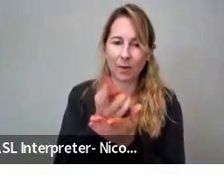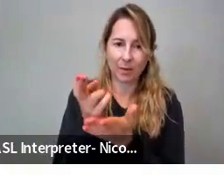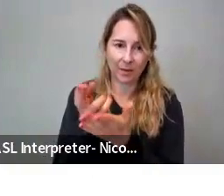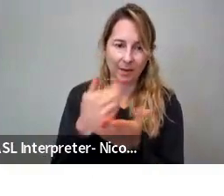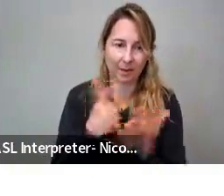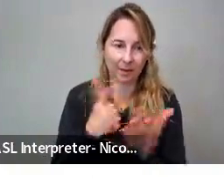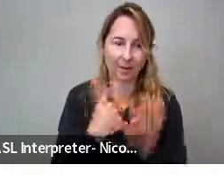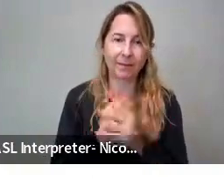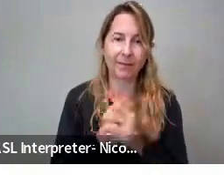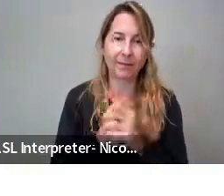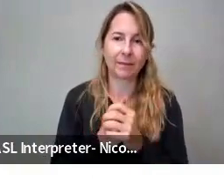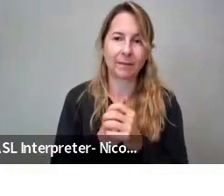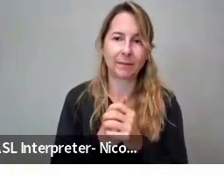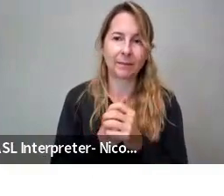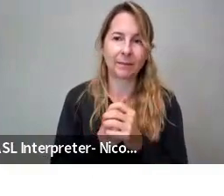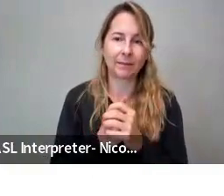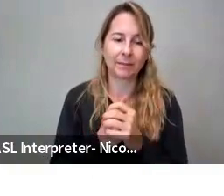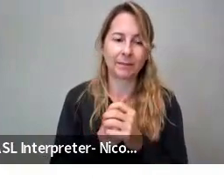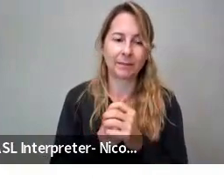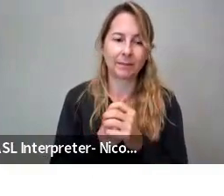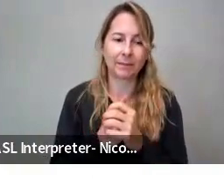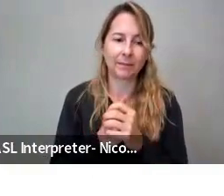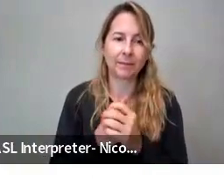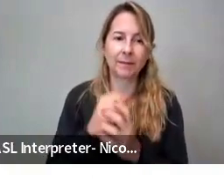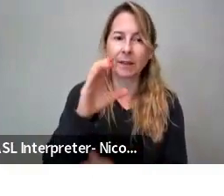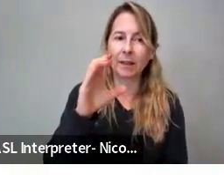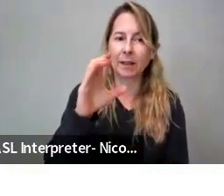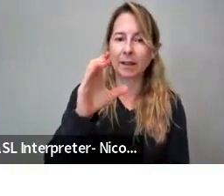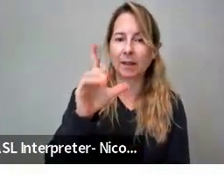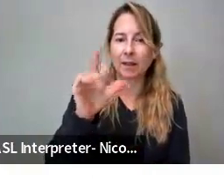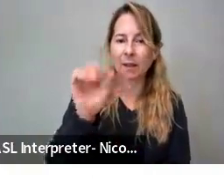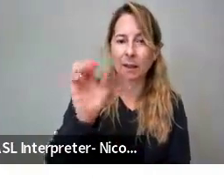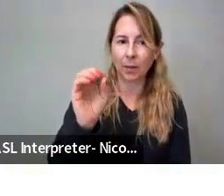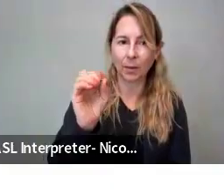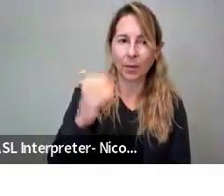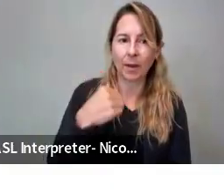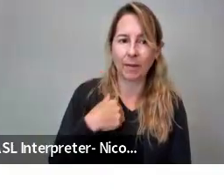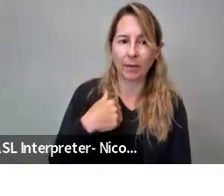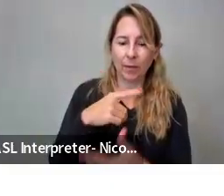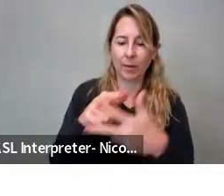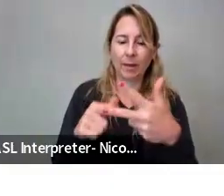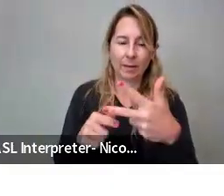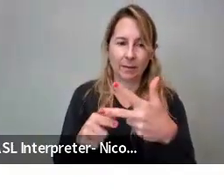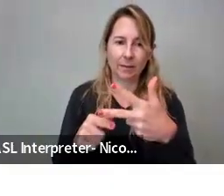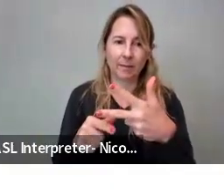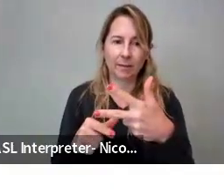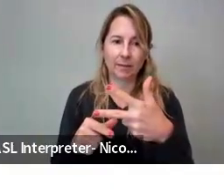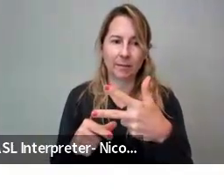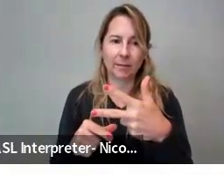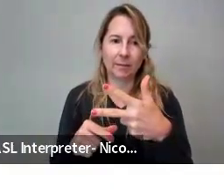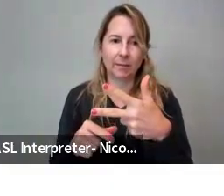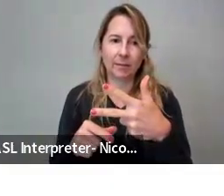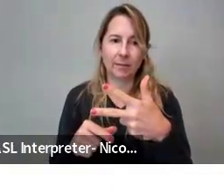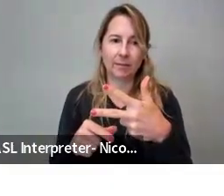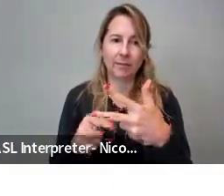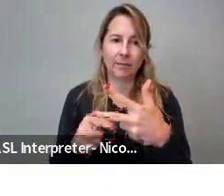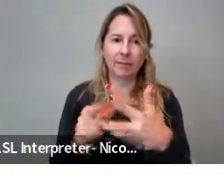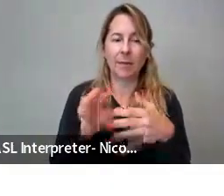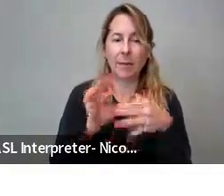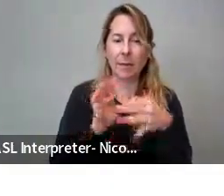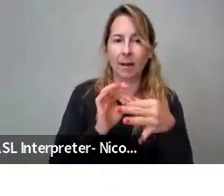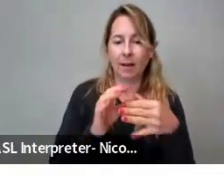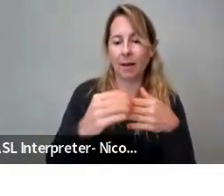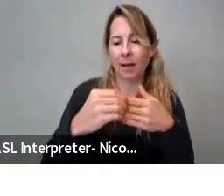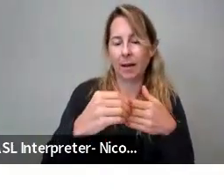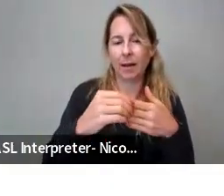here today. So Clio has 3 areas, which is Steps to Justice, the Guided Pathways, and